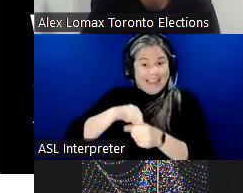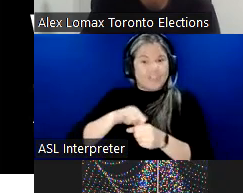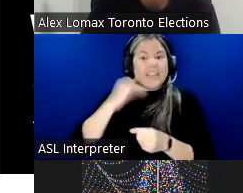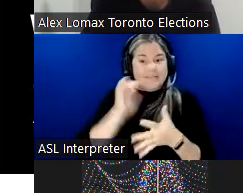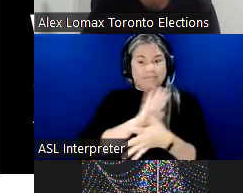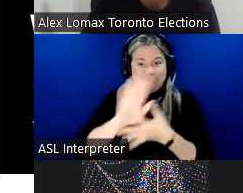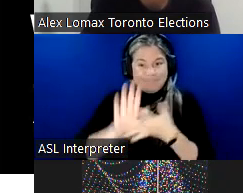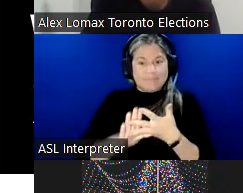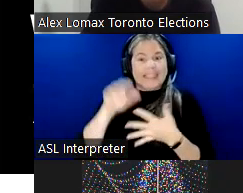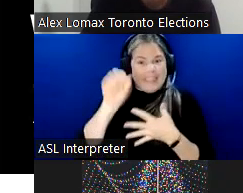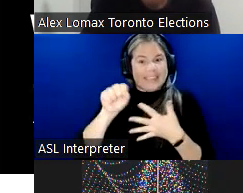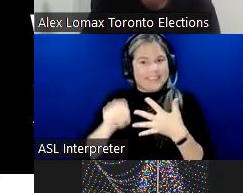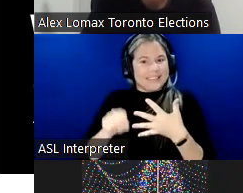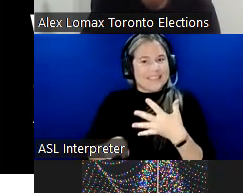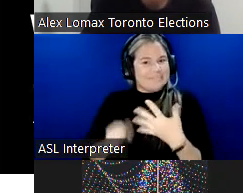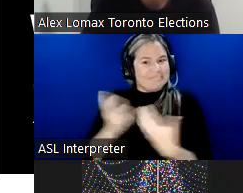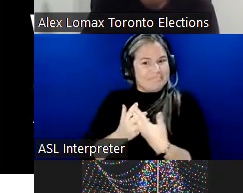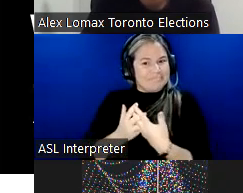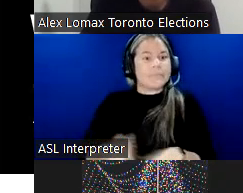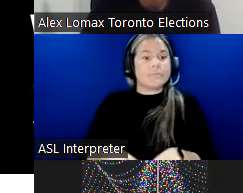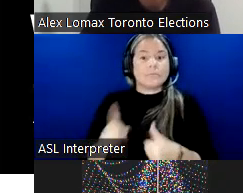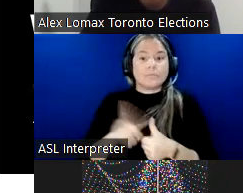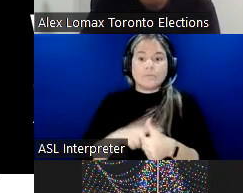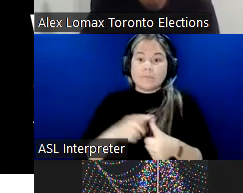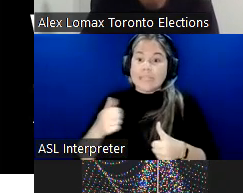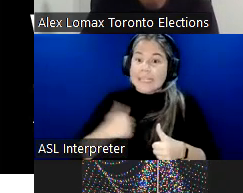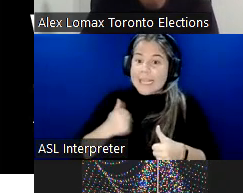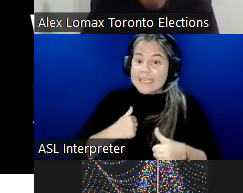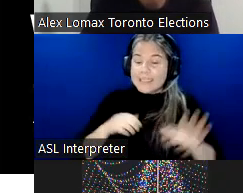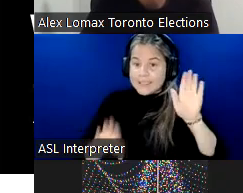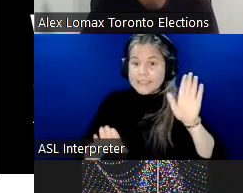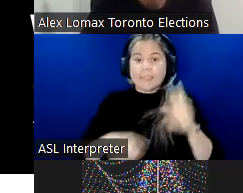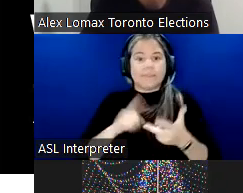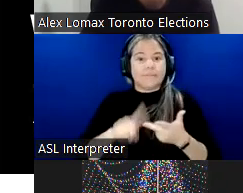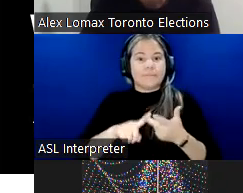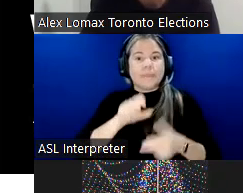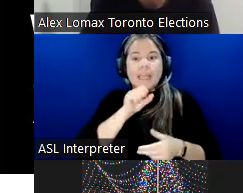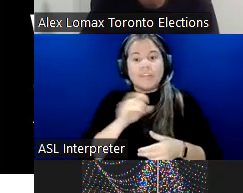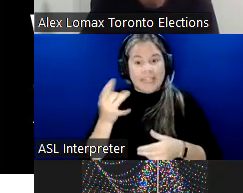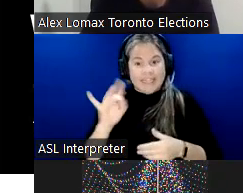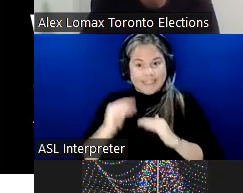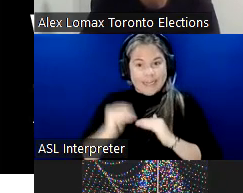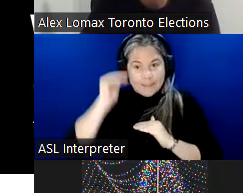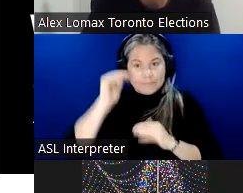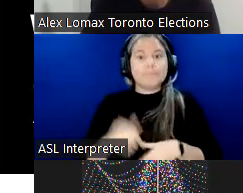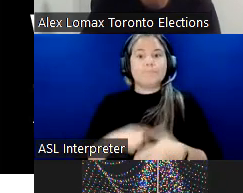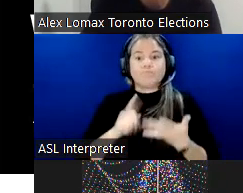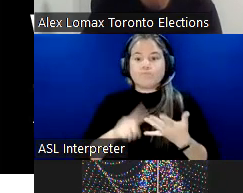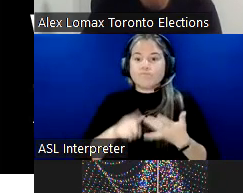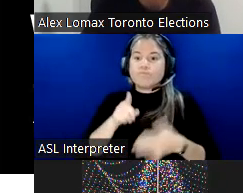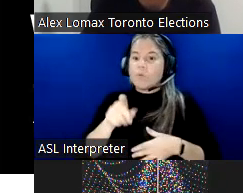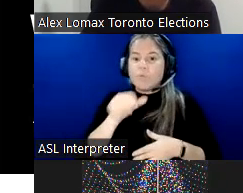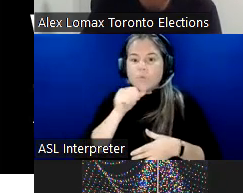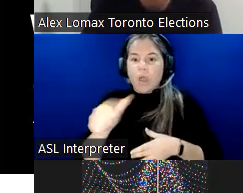following requirements. You are a Canadian citizen, you are at least 18 years old, you are not prohibited from voting